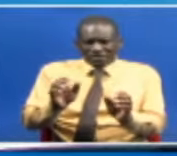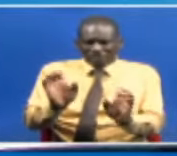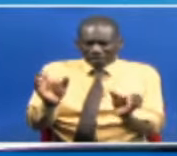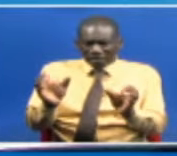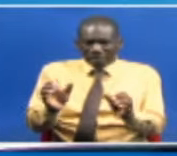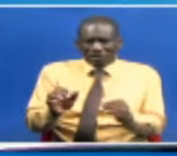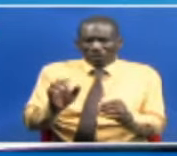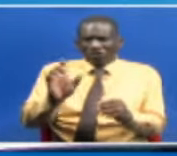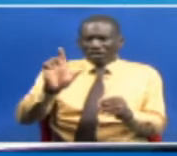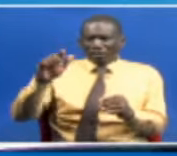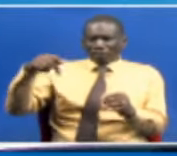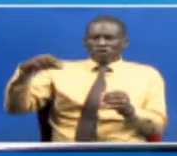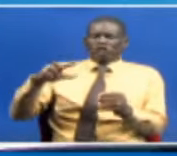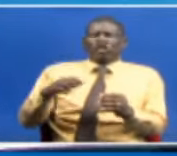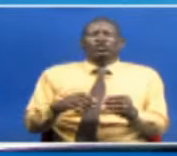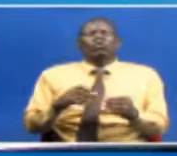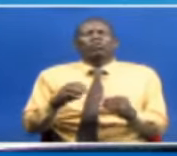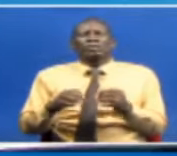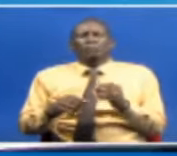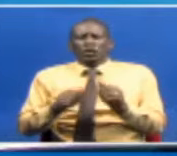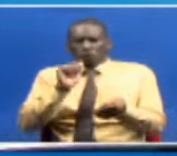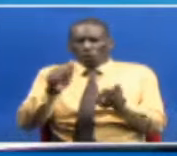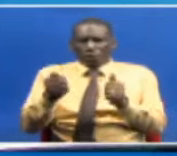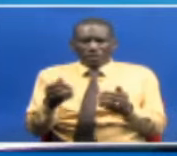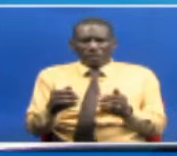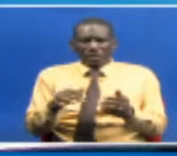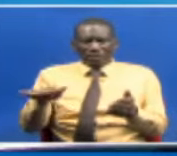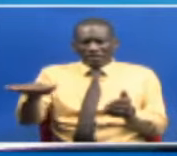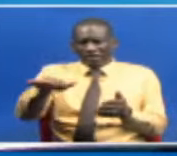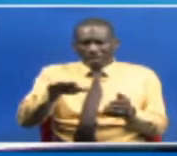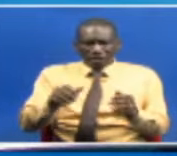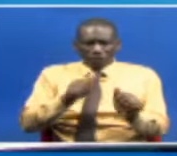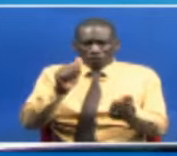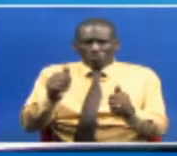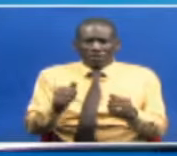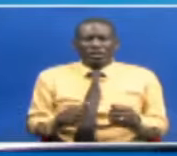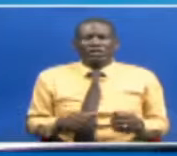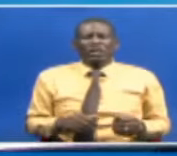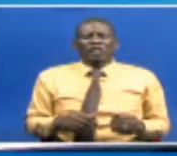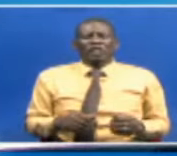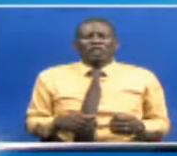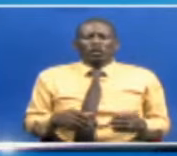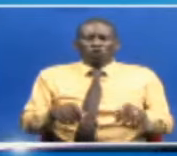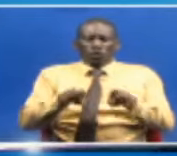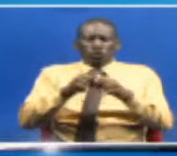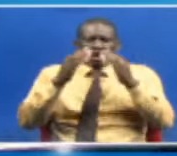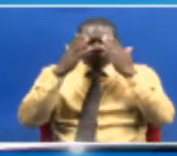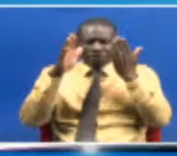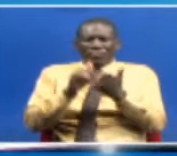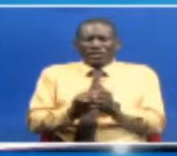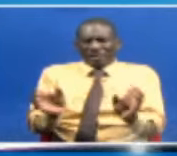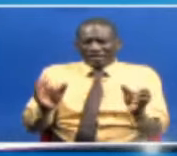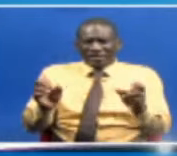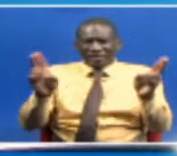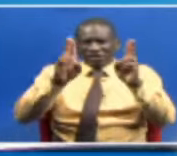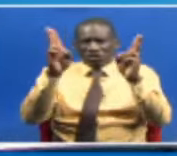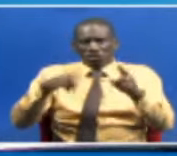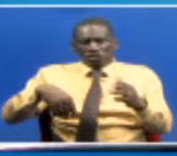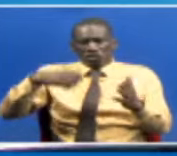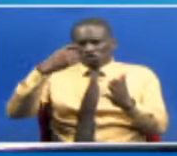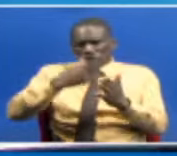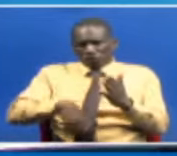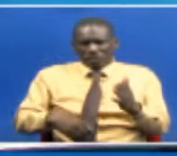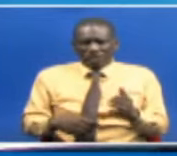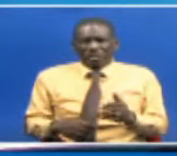bring on freight and premium. That will be the area they compete on, because you may also be aware that gas is internationally priced. So